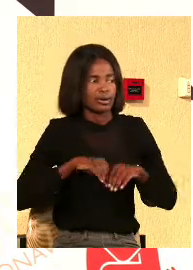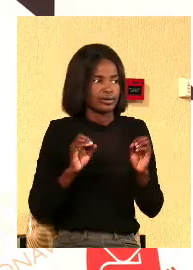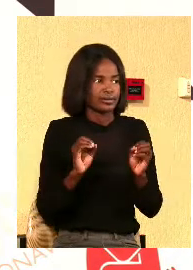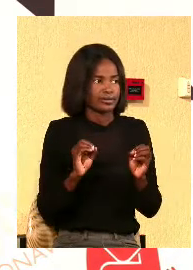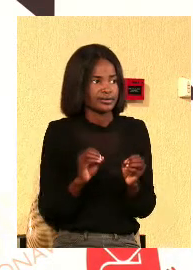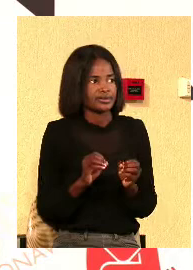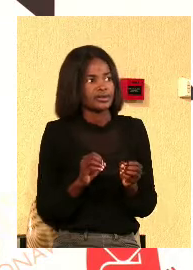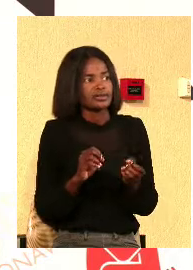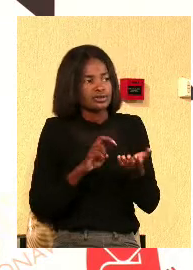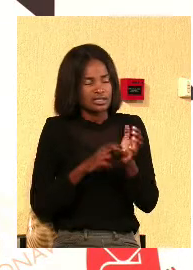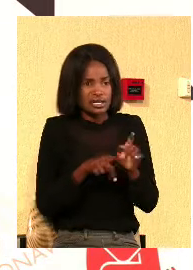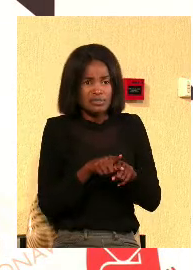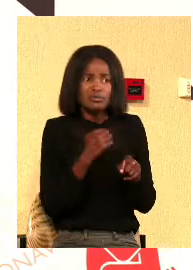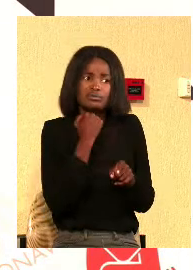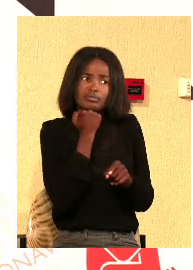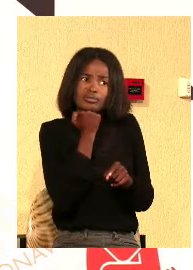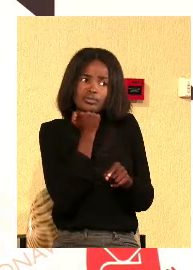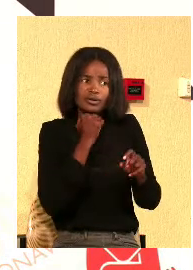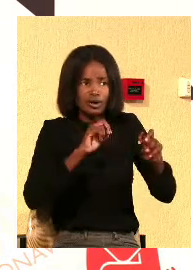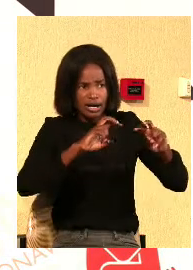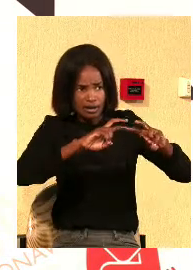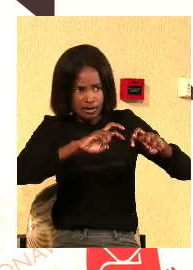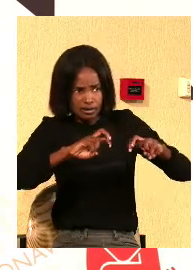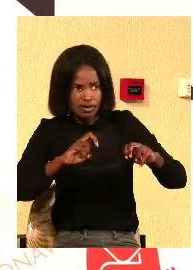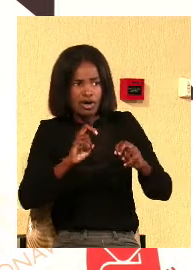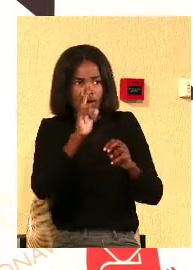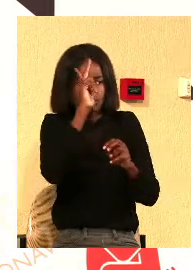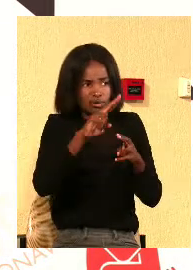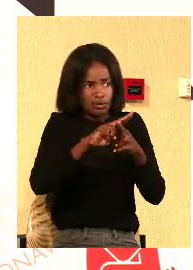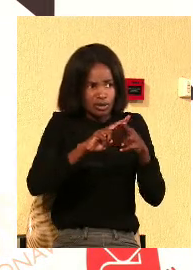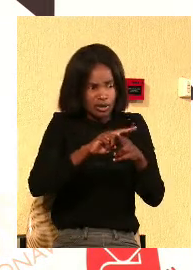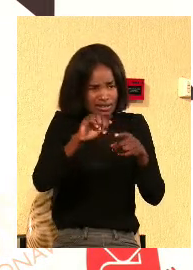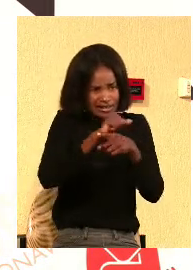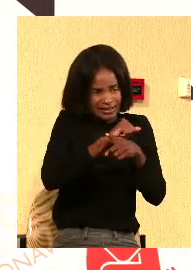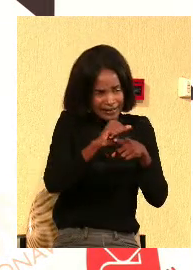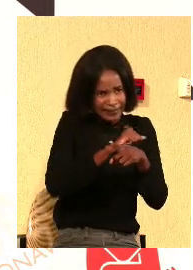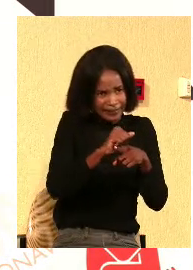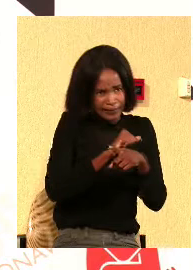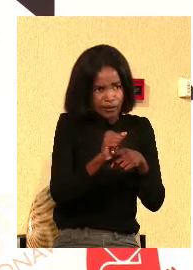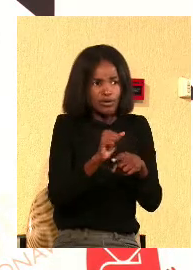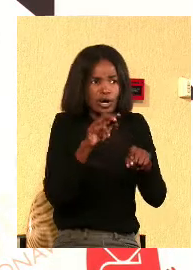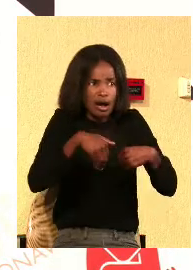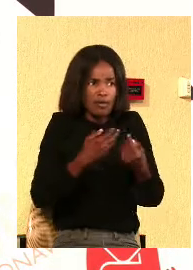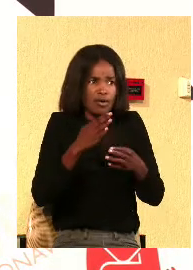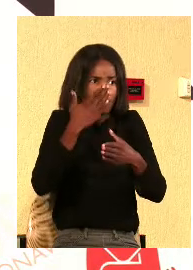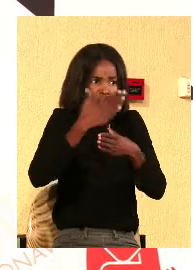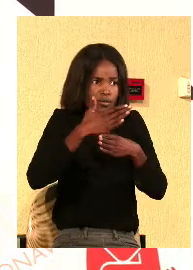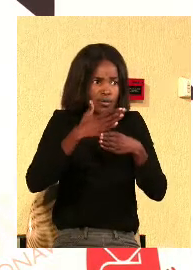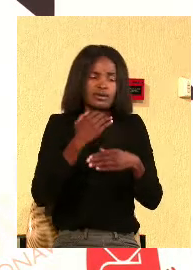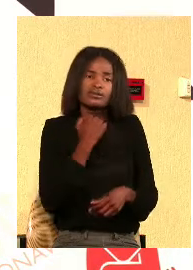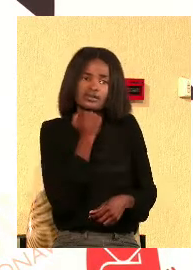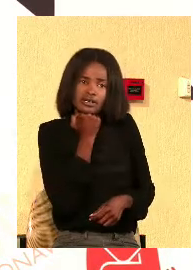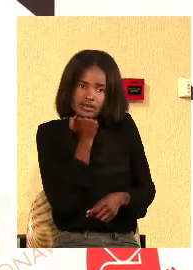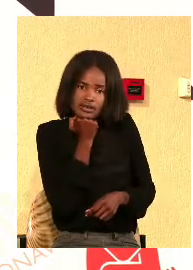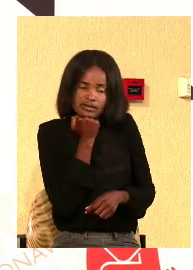its performance, and then training of the user, and then you set up all the quality